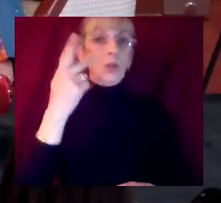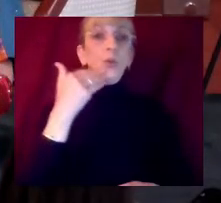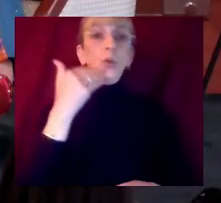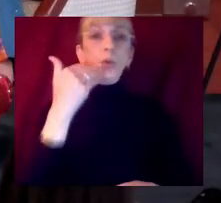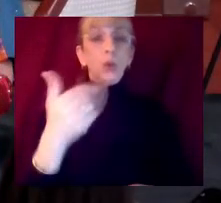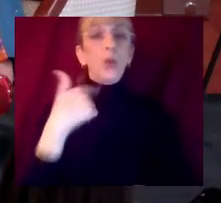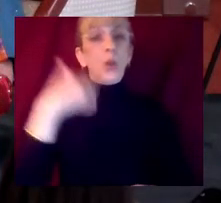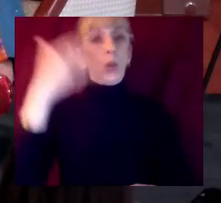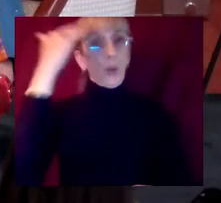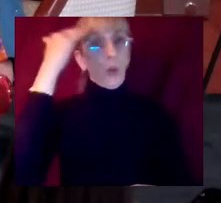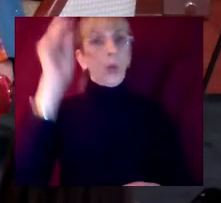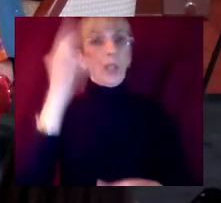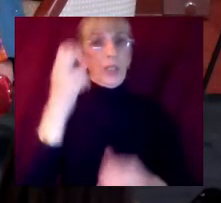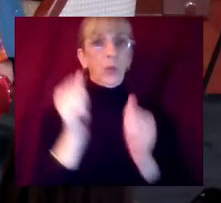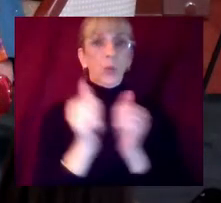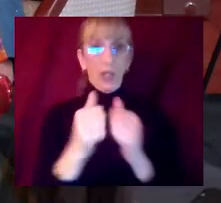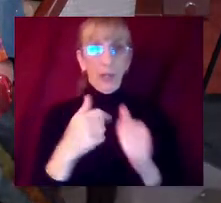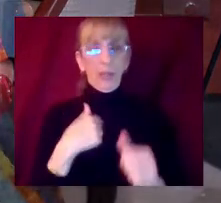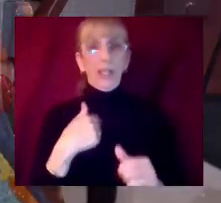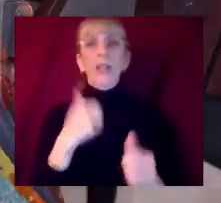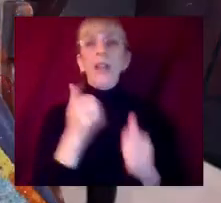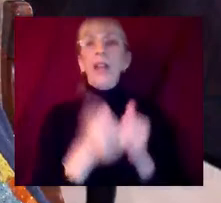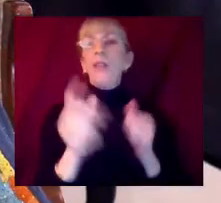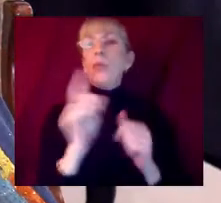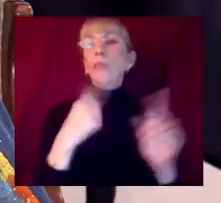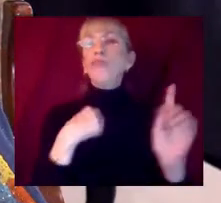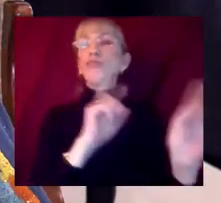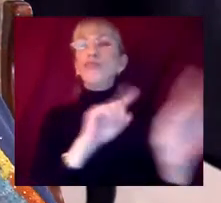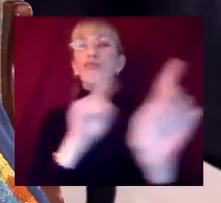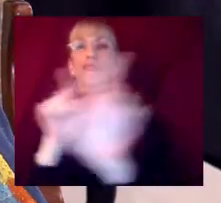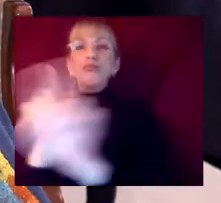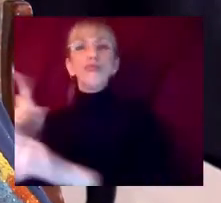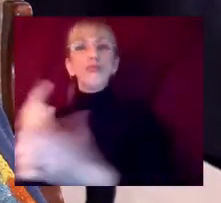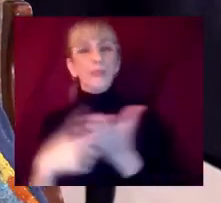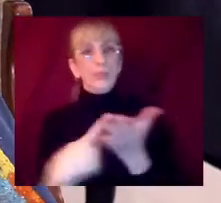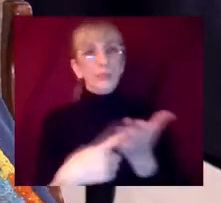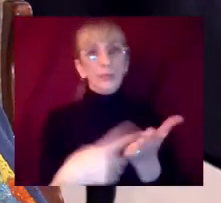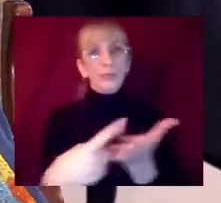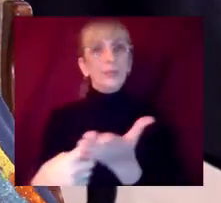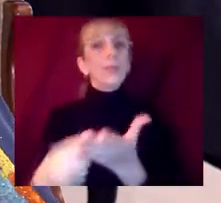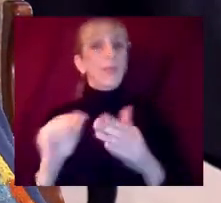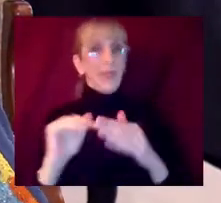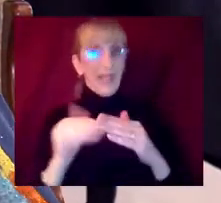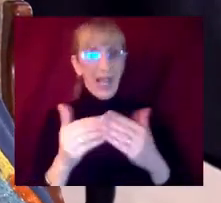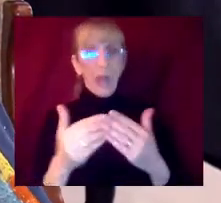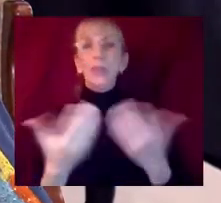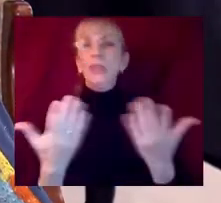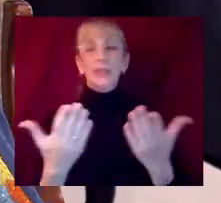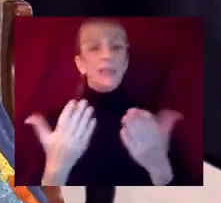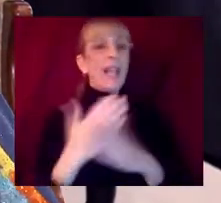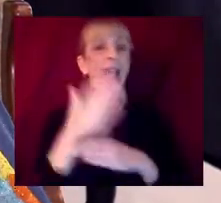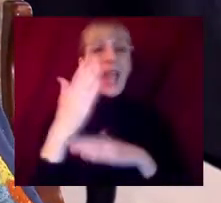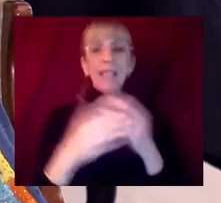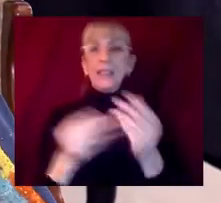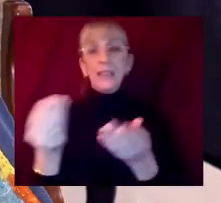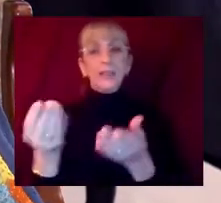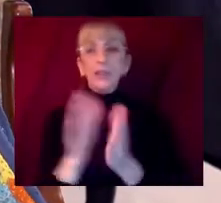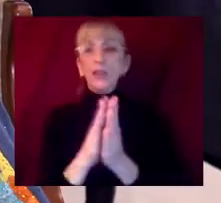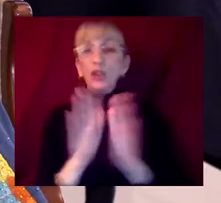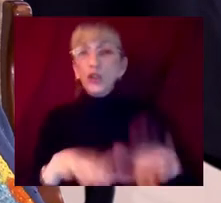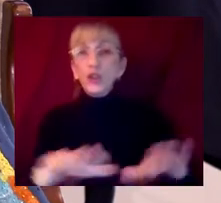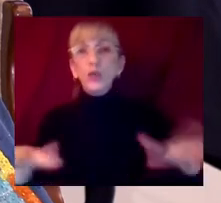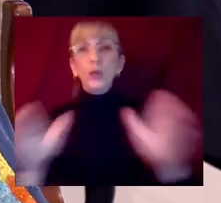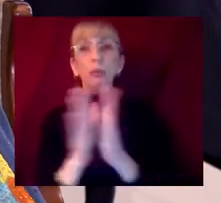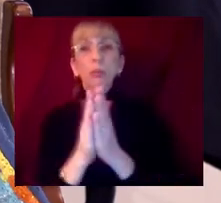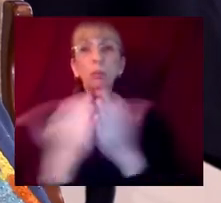me everywhere I go talking about this. So that's how it all came to be, just putting hands, you know, books in the hands of children where